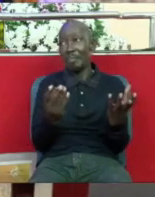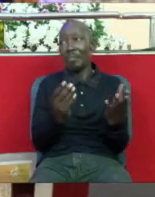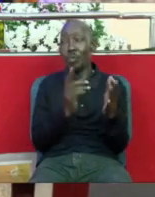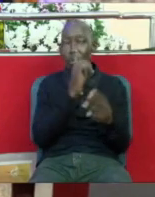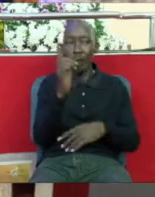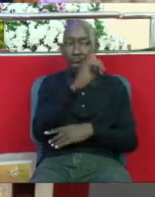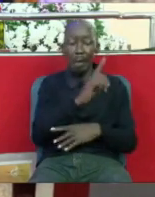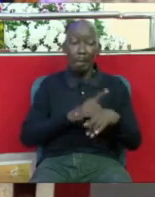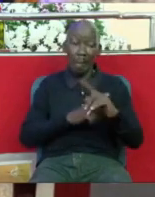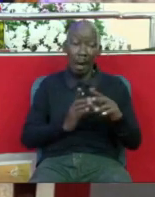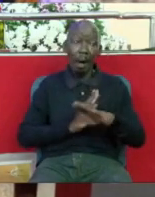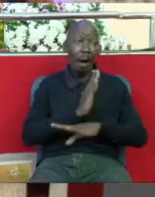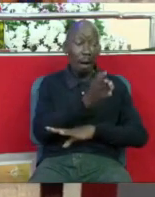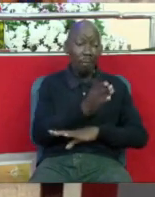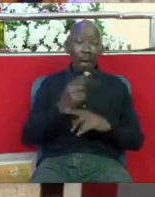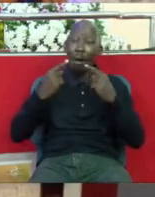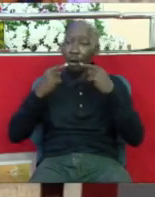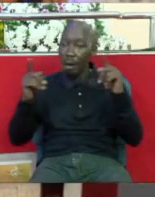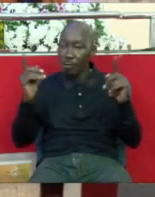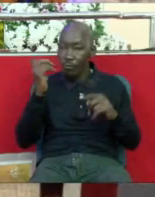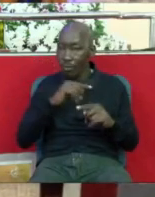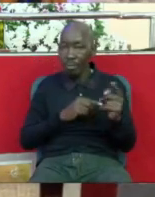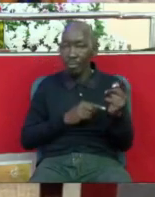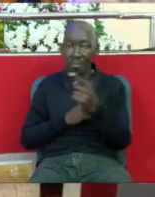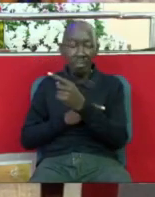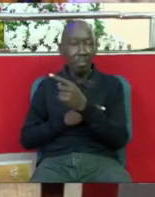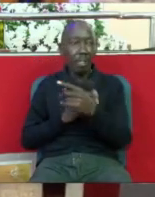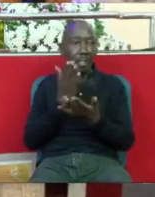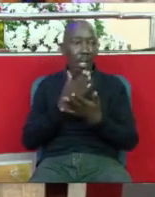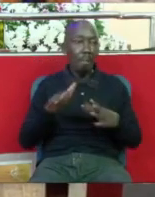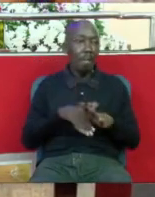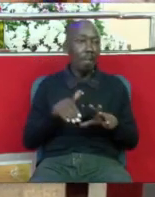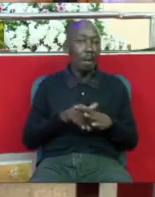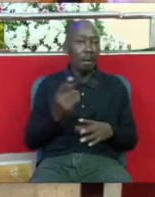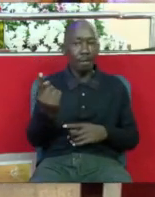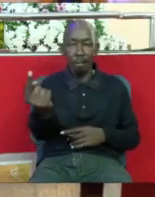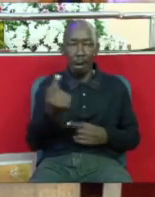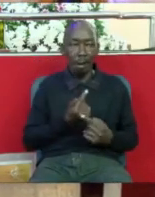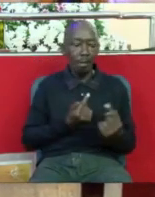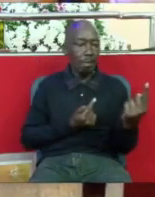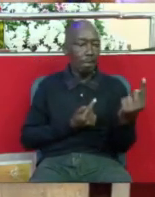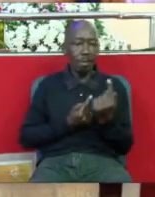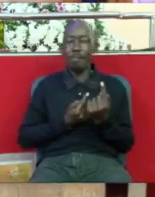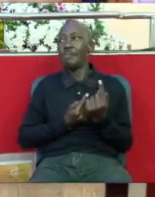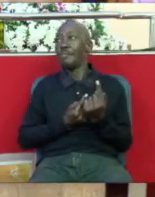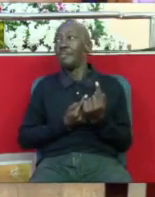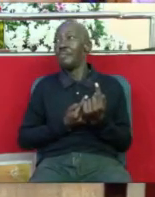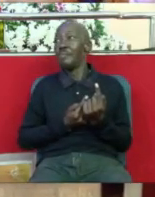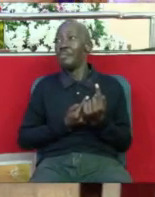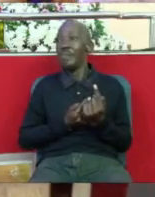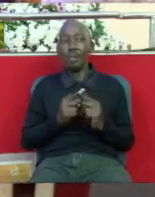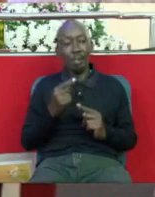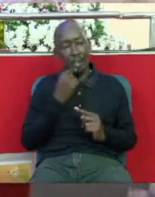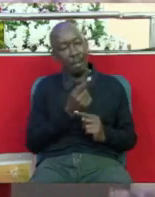But after he had announced. Lakini baada ya kutangaza. Some members came to him. Baadhi ya washirika wakamjia. And they